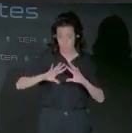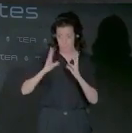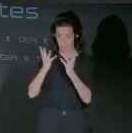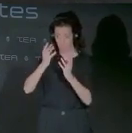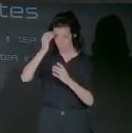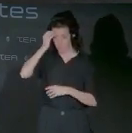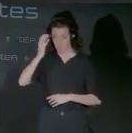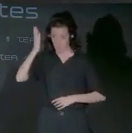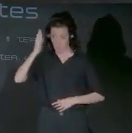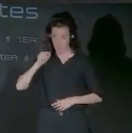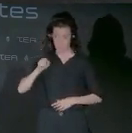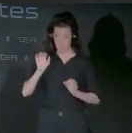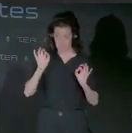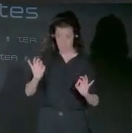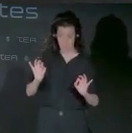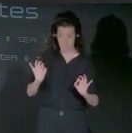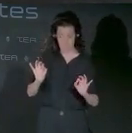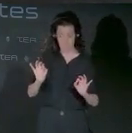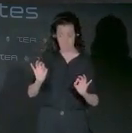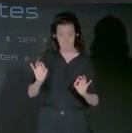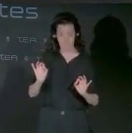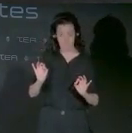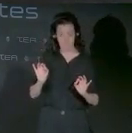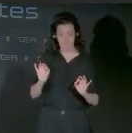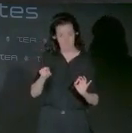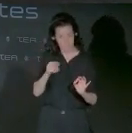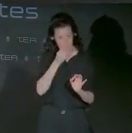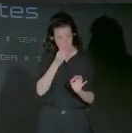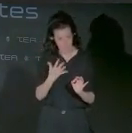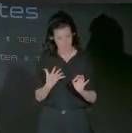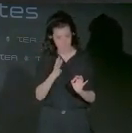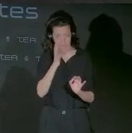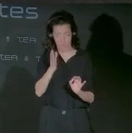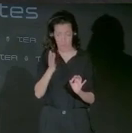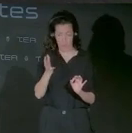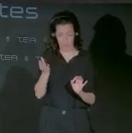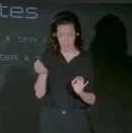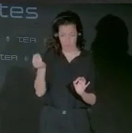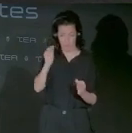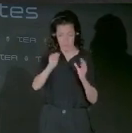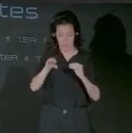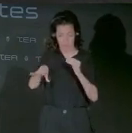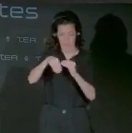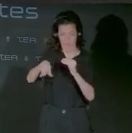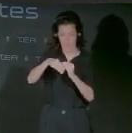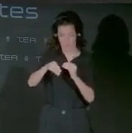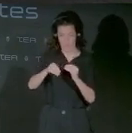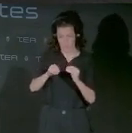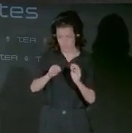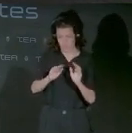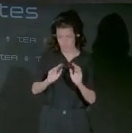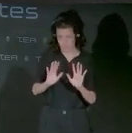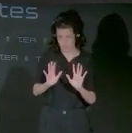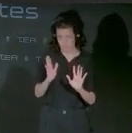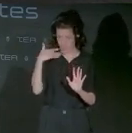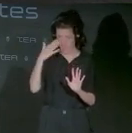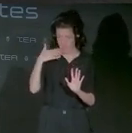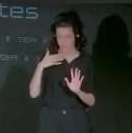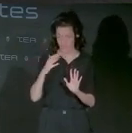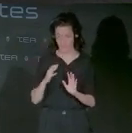now. And I think it would be impossible to come out with regulation for this at the moment. First, I don't think it's needed.